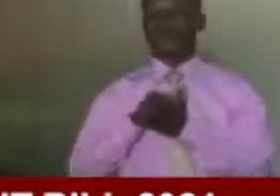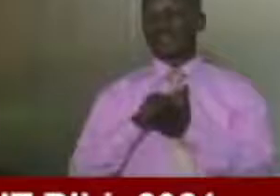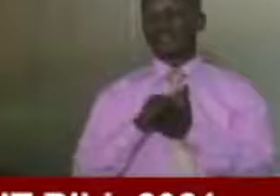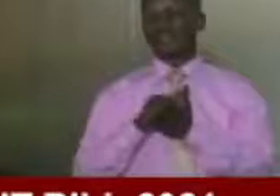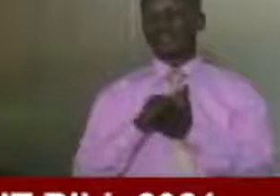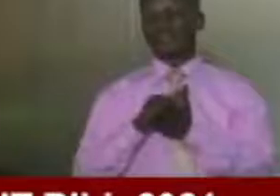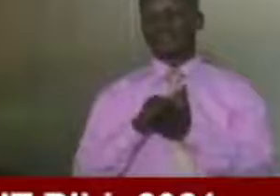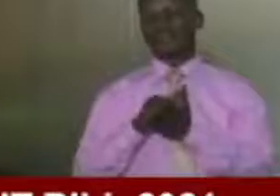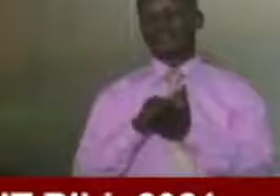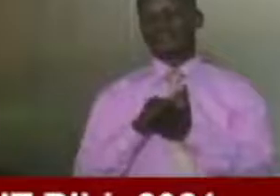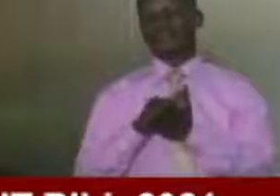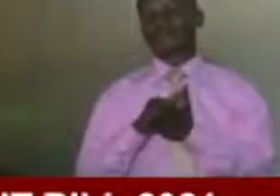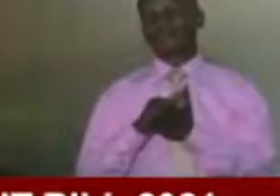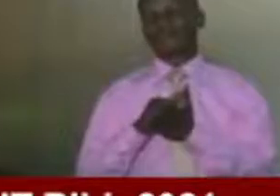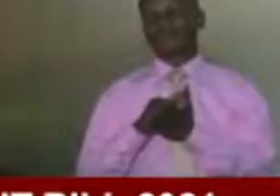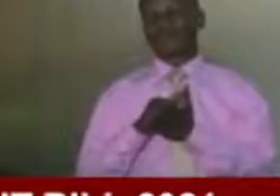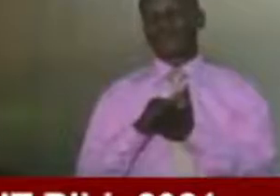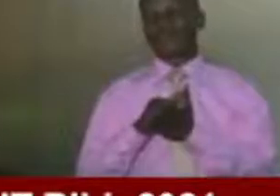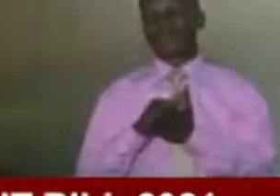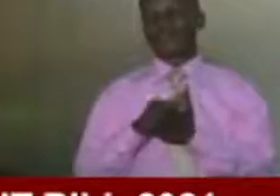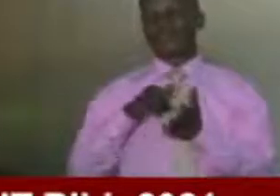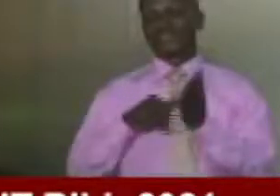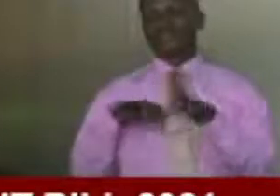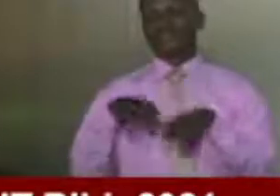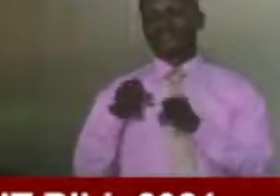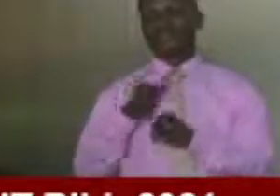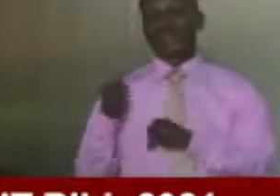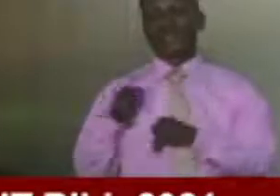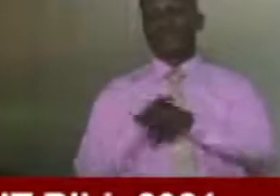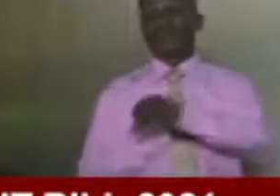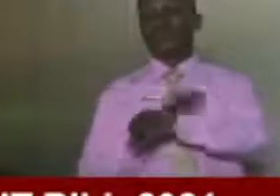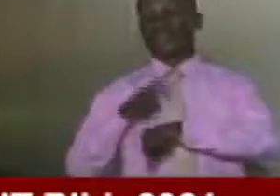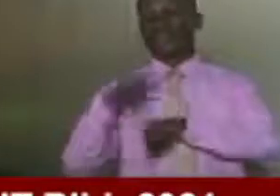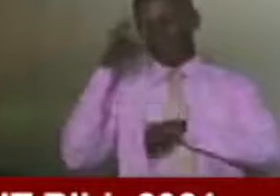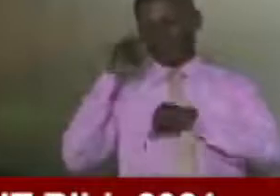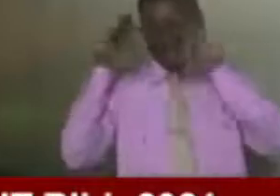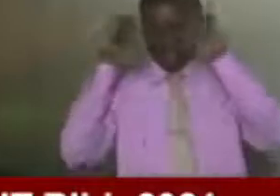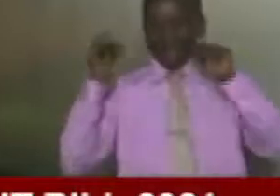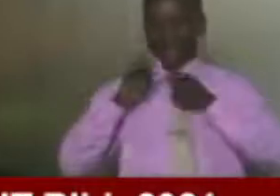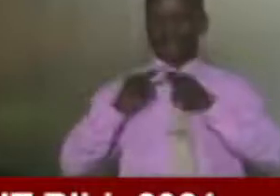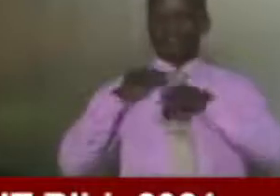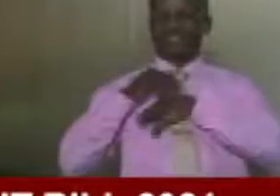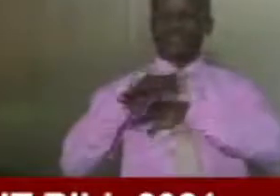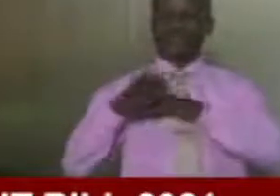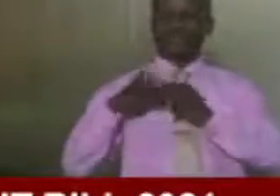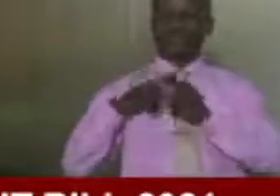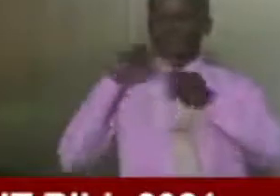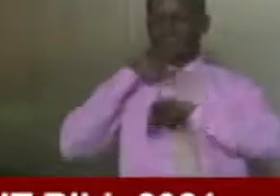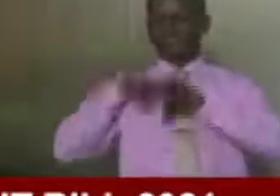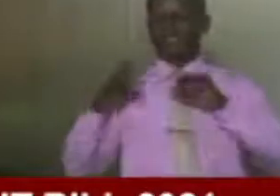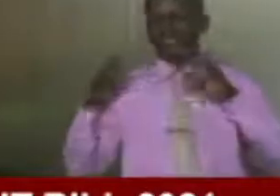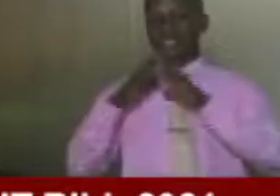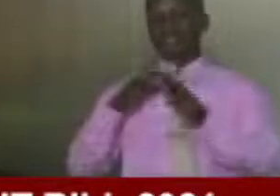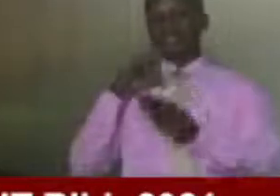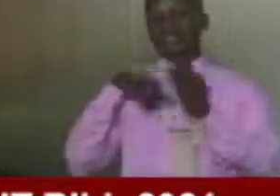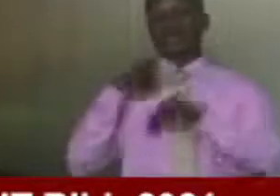quite a long time for the president to get back to the National Assembly about his objections